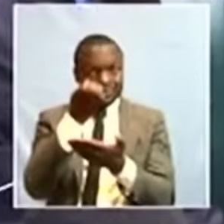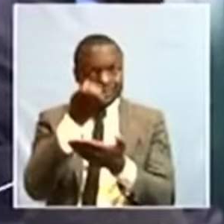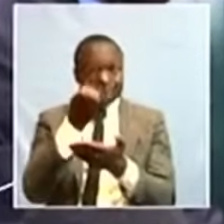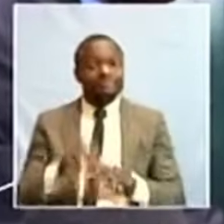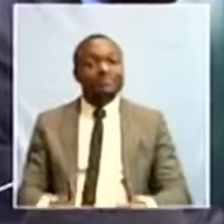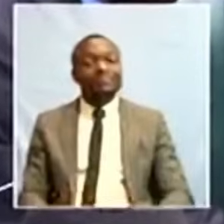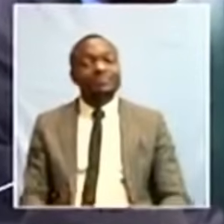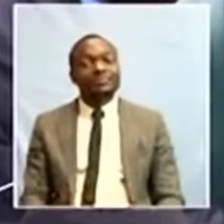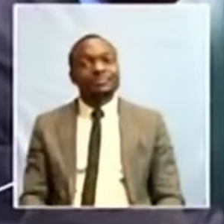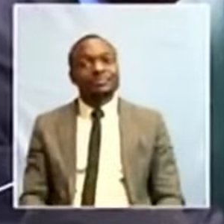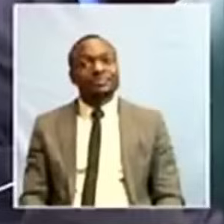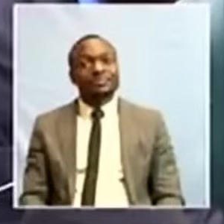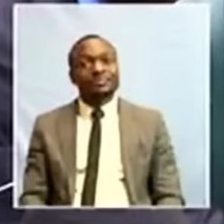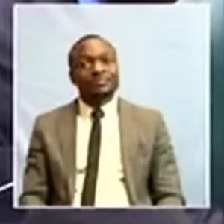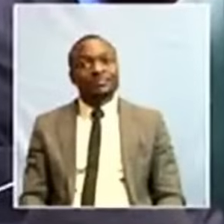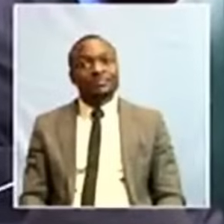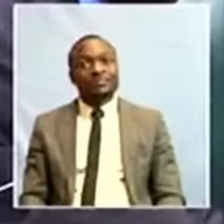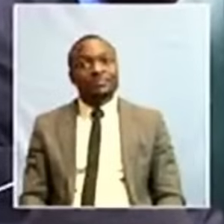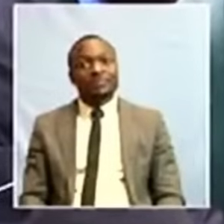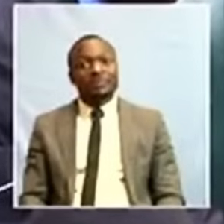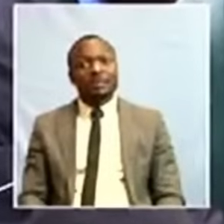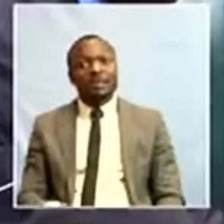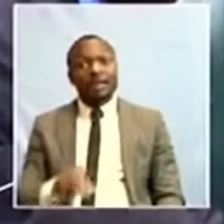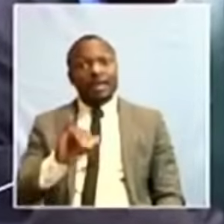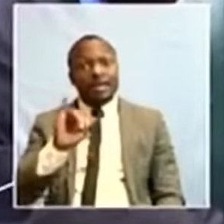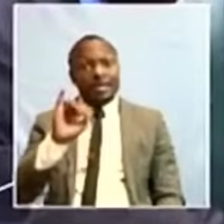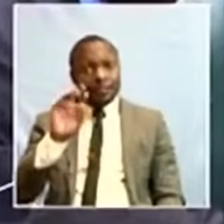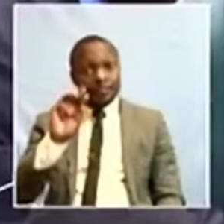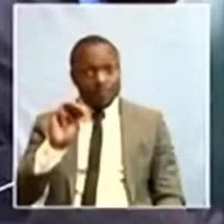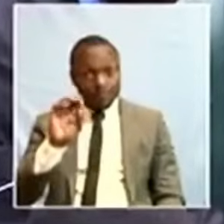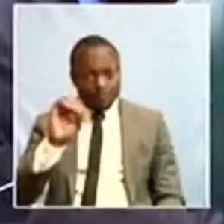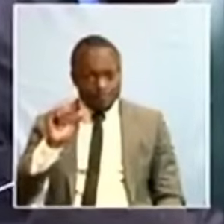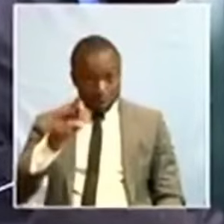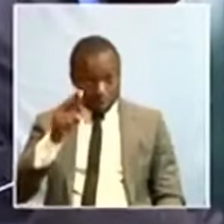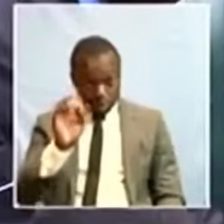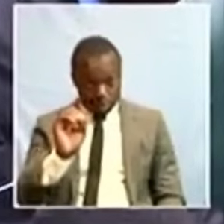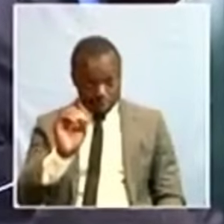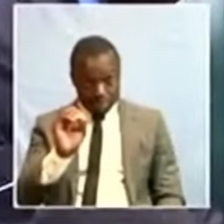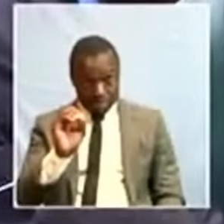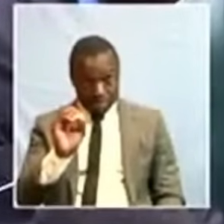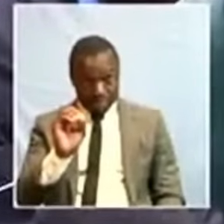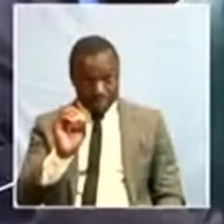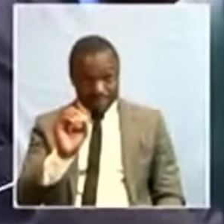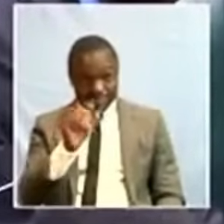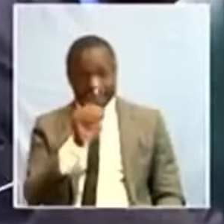and emotion, to be very specific, I honor the Vice President.